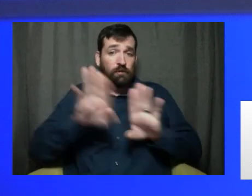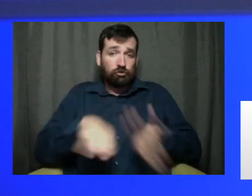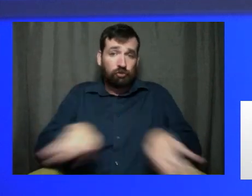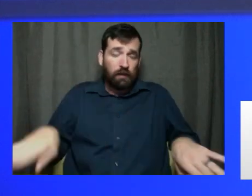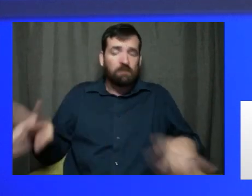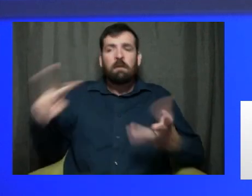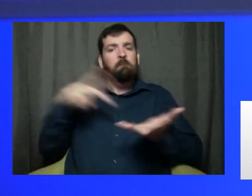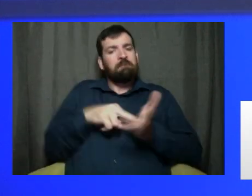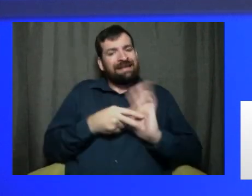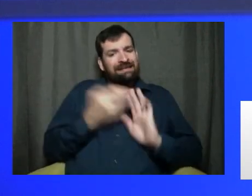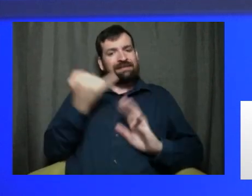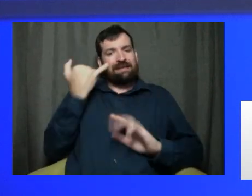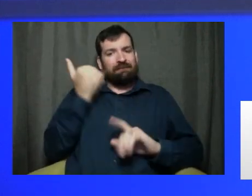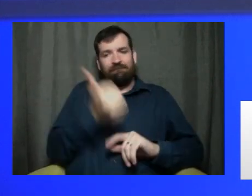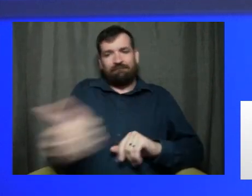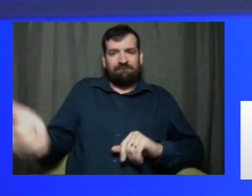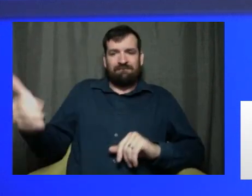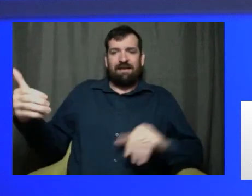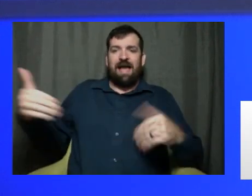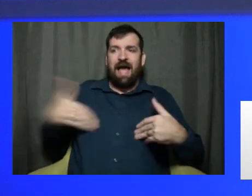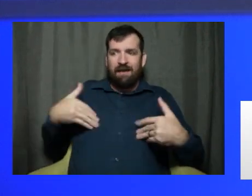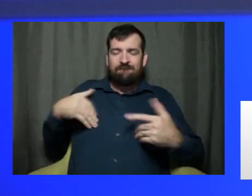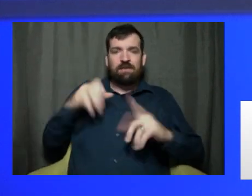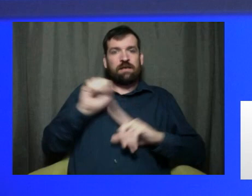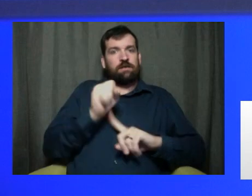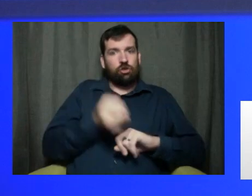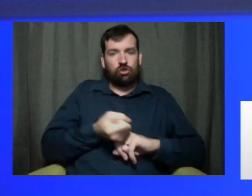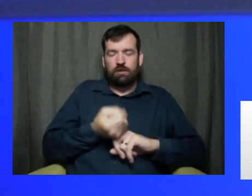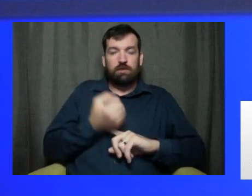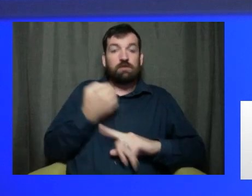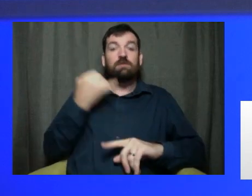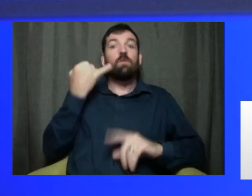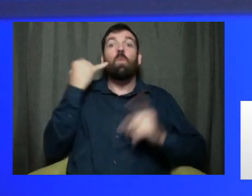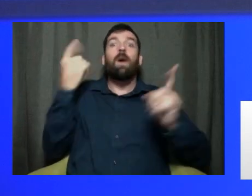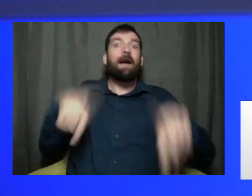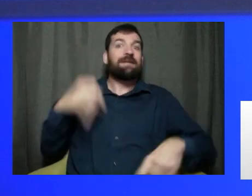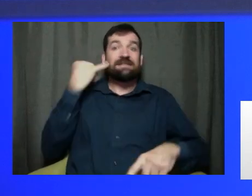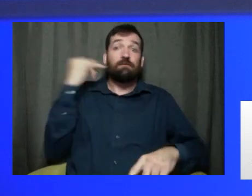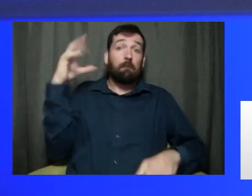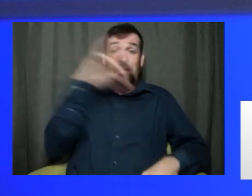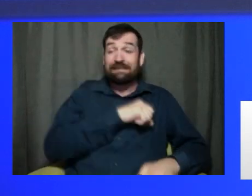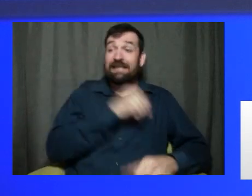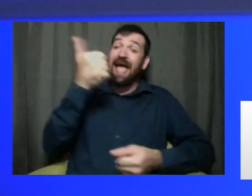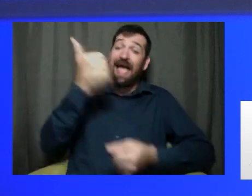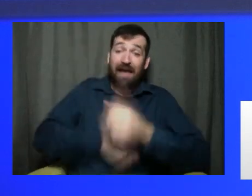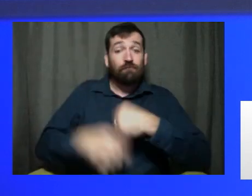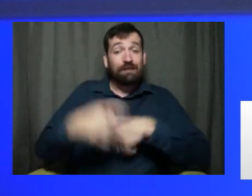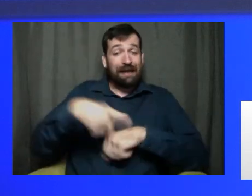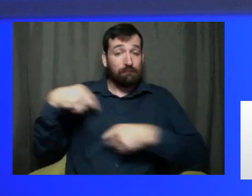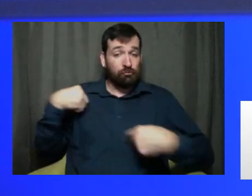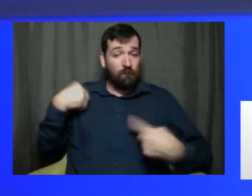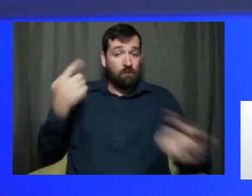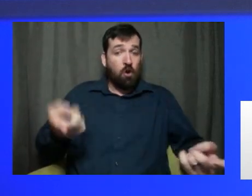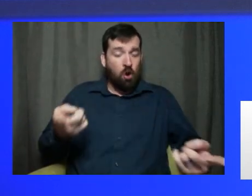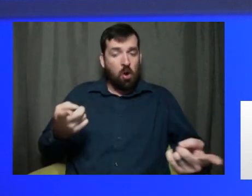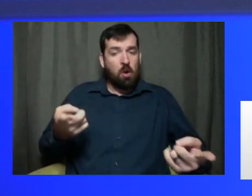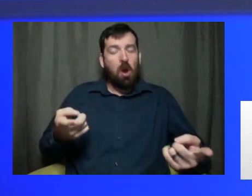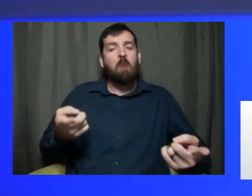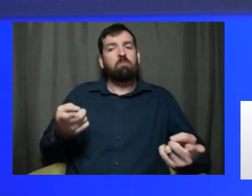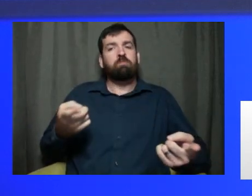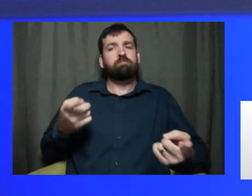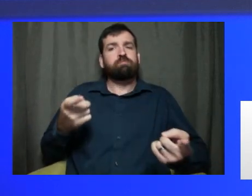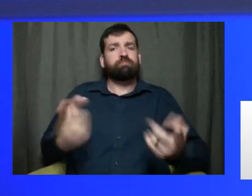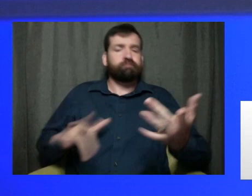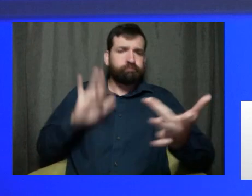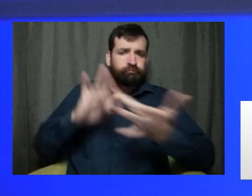if their child had one of those conditions and we missed it. And so far, knock on wood, every time I've been able to reach them, address their